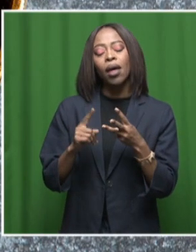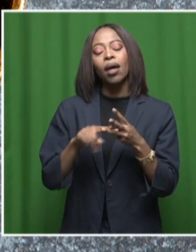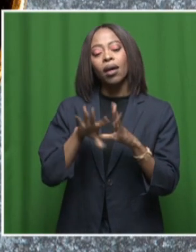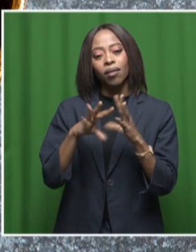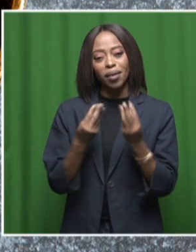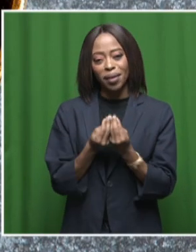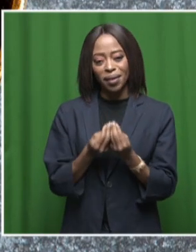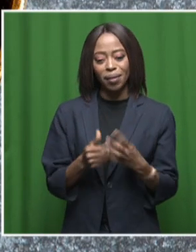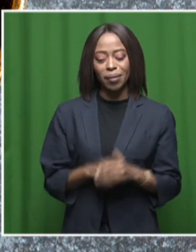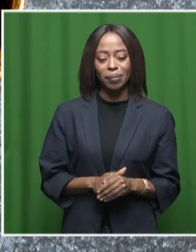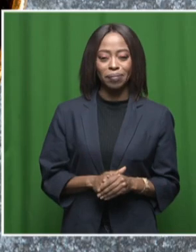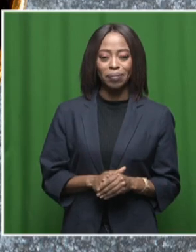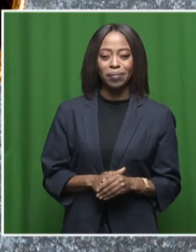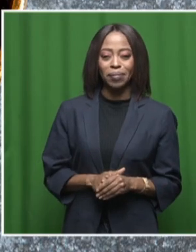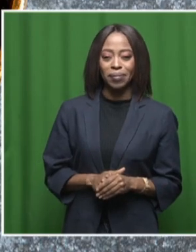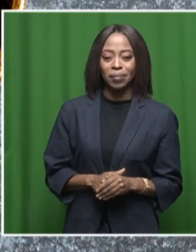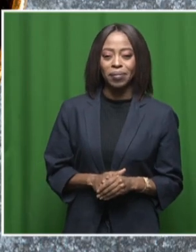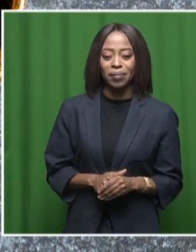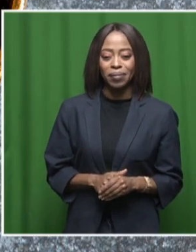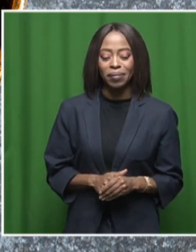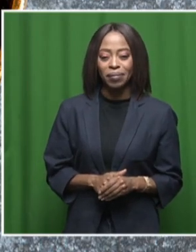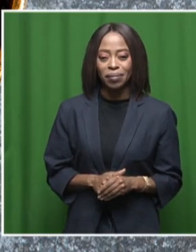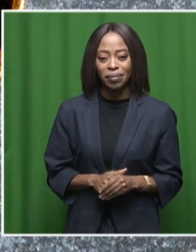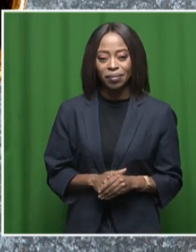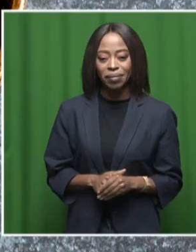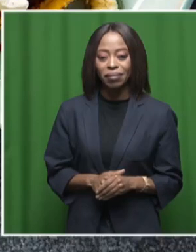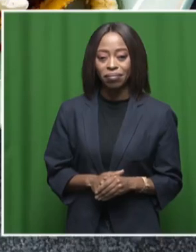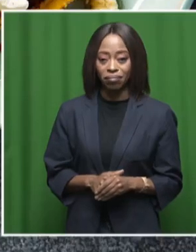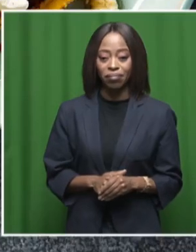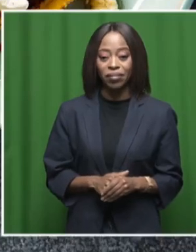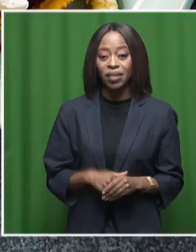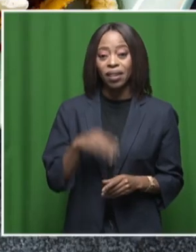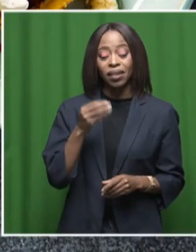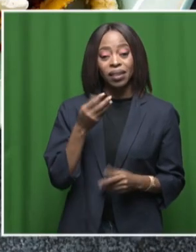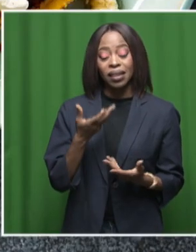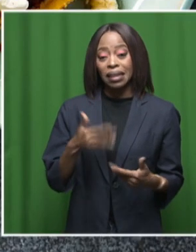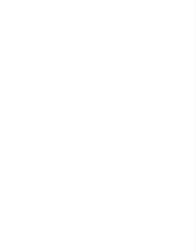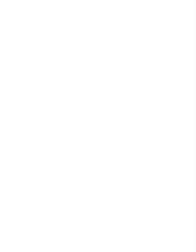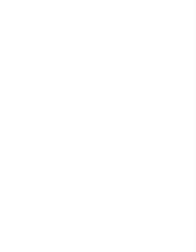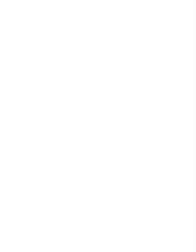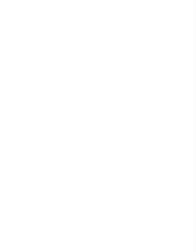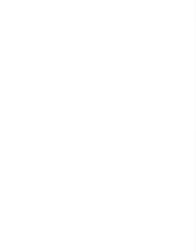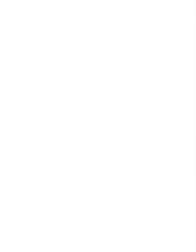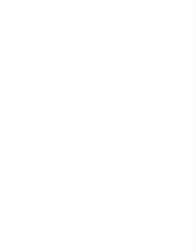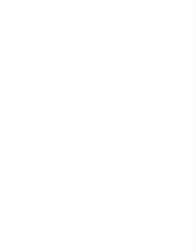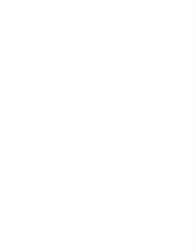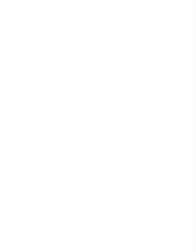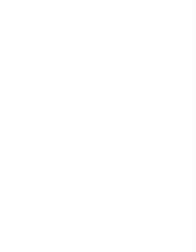establishment in Cape Town called Upper Union. All right, if you're not hungry, I don't know.